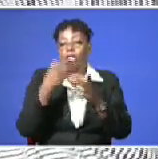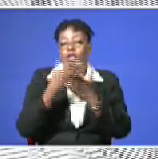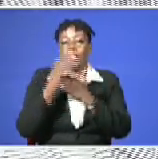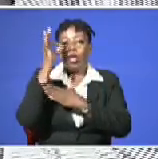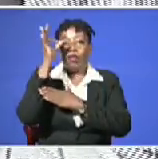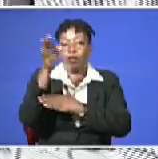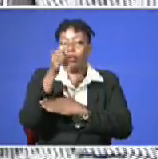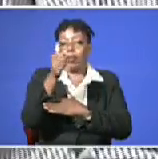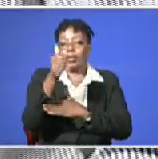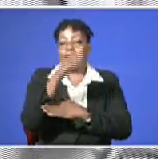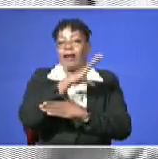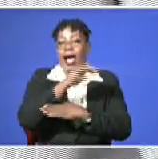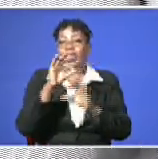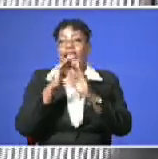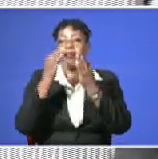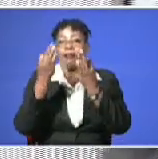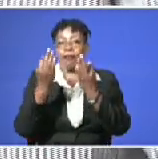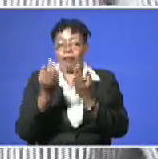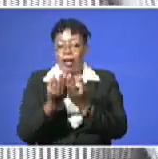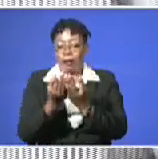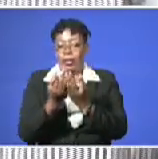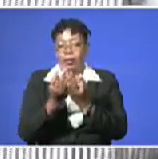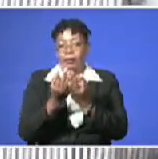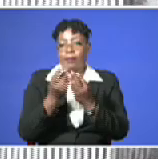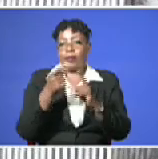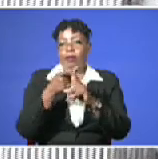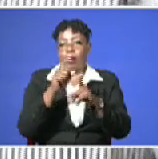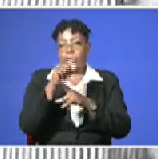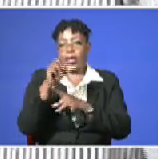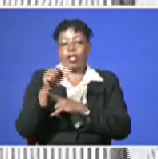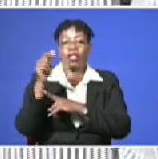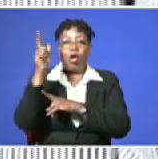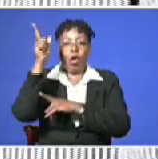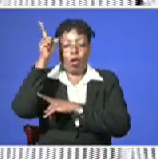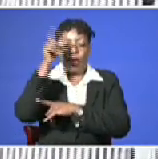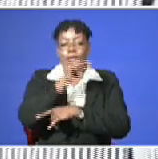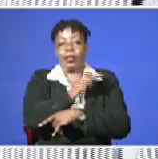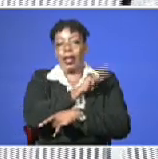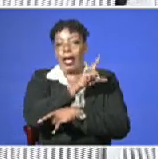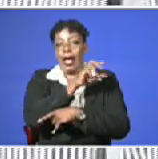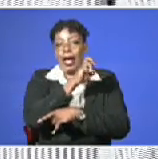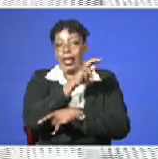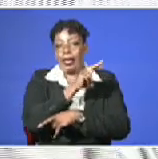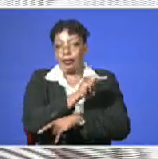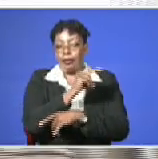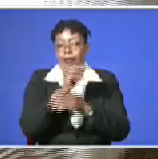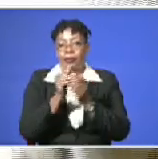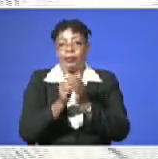their families. Reporting from the ZNS studio, Lloyd Allen, ZNS Network News.